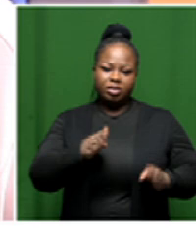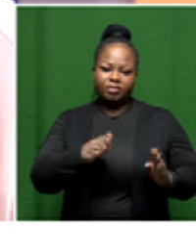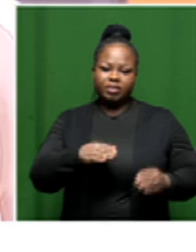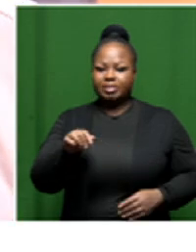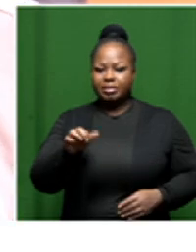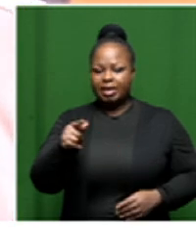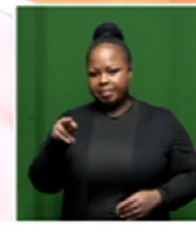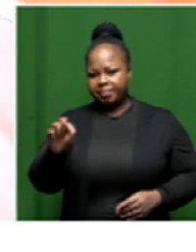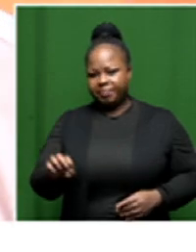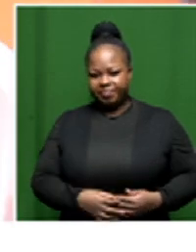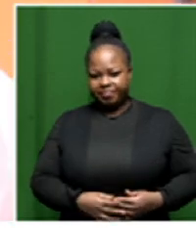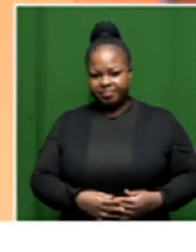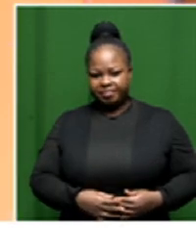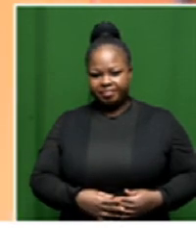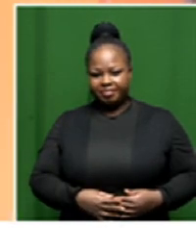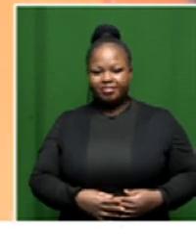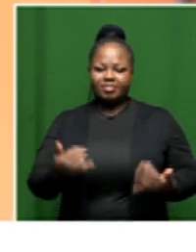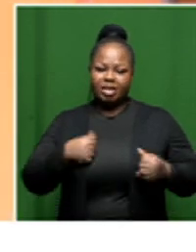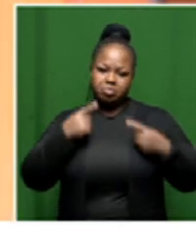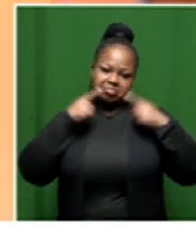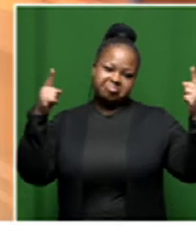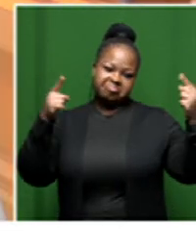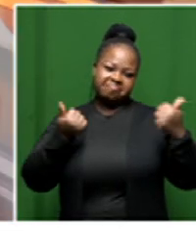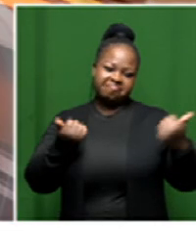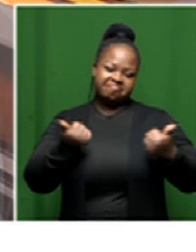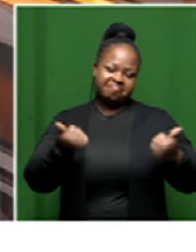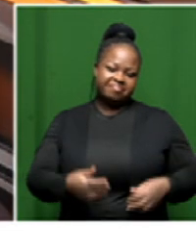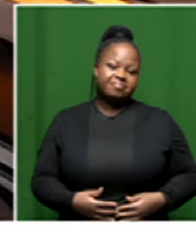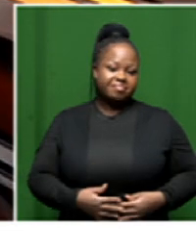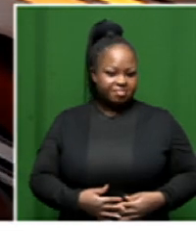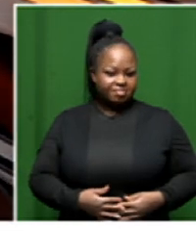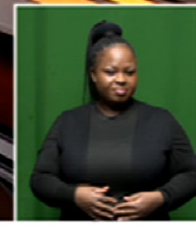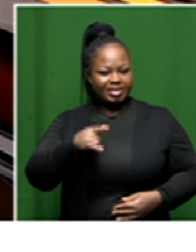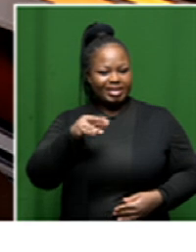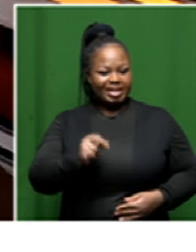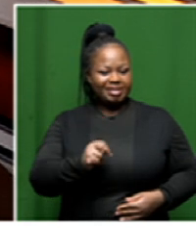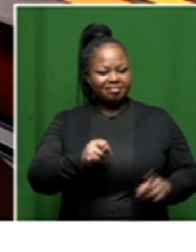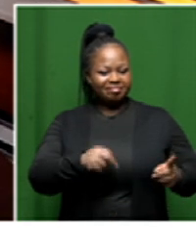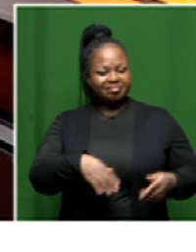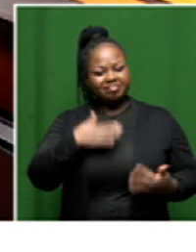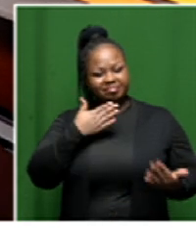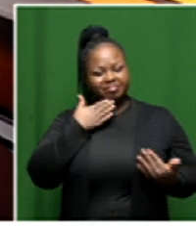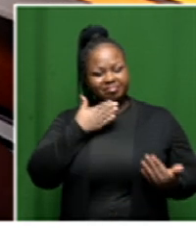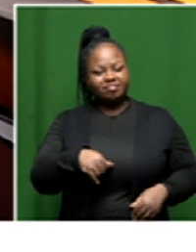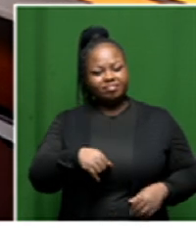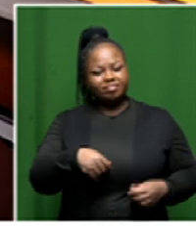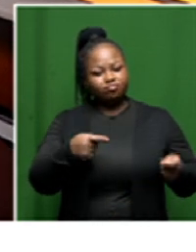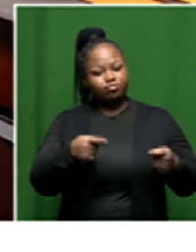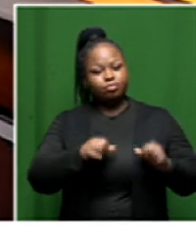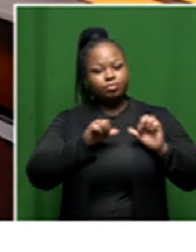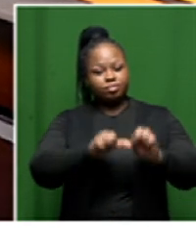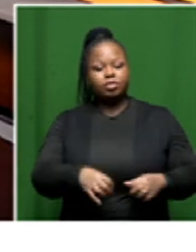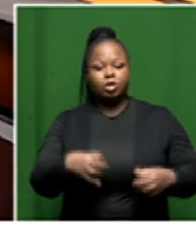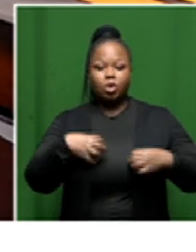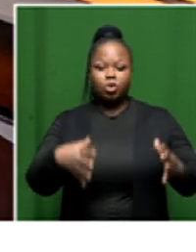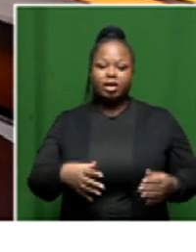Akane. All right. So yeah, cat's out the bag. Growing. Wow. Glenzito, lovely chatting to you, man. Thank you so much. Keep cooking. Thank you. So much. Well, that was the